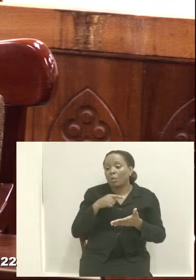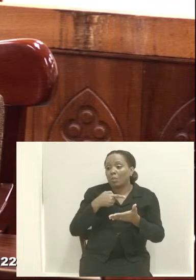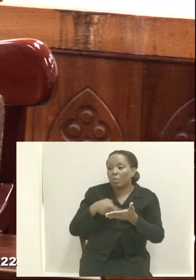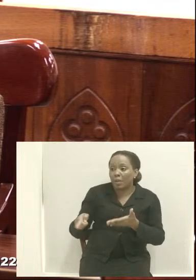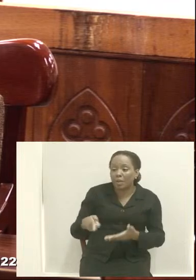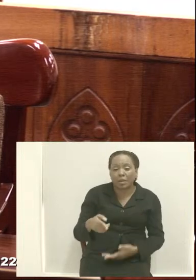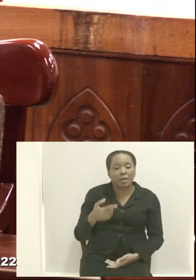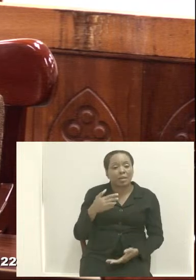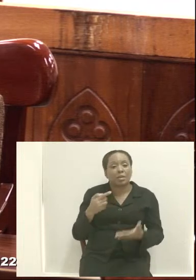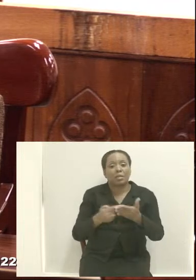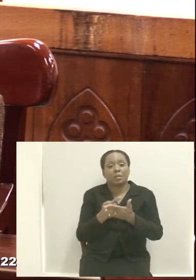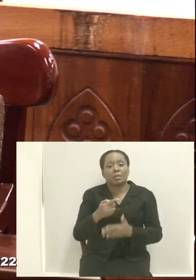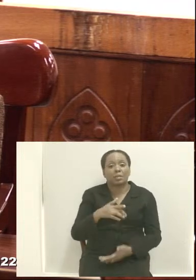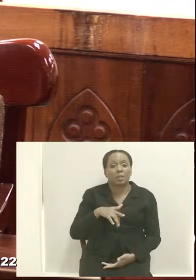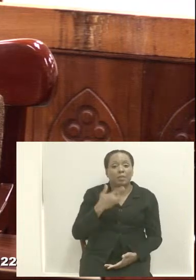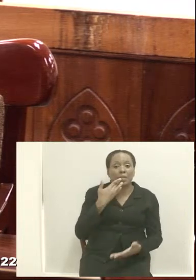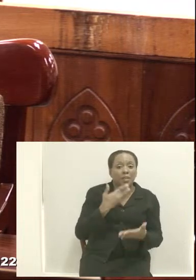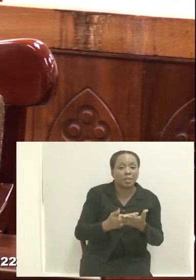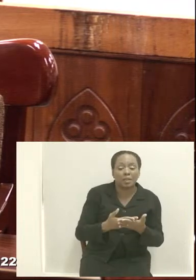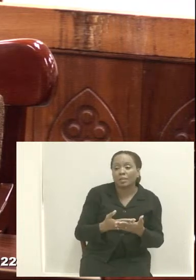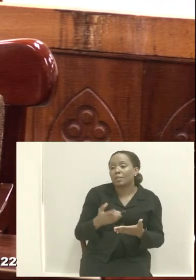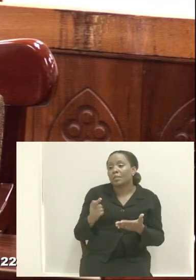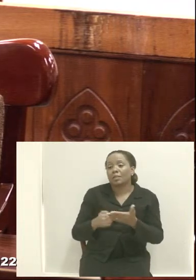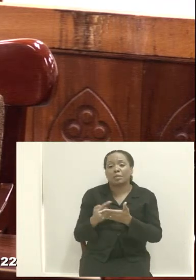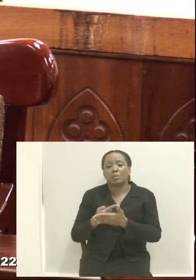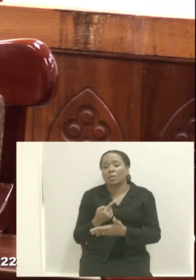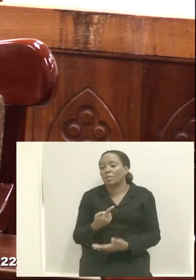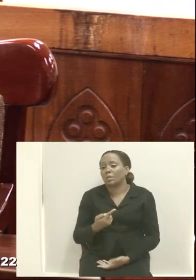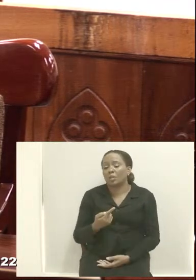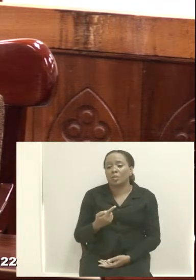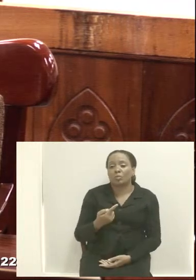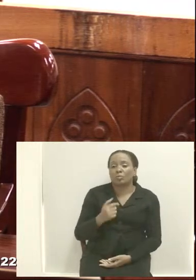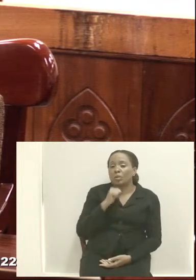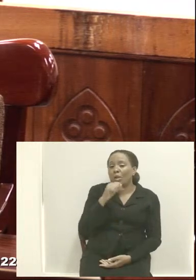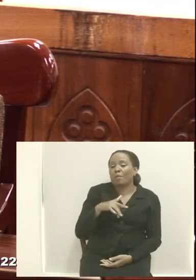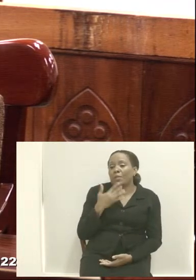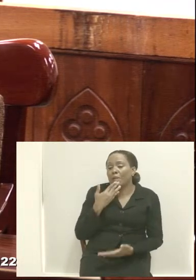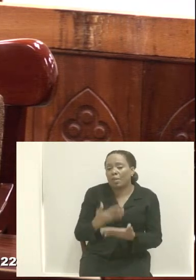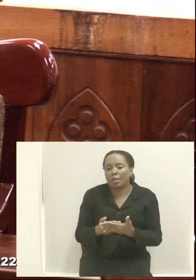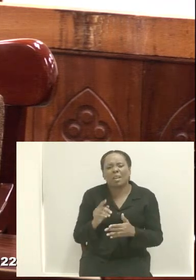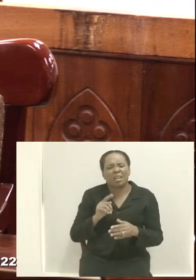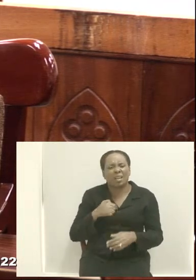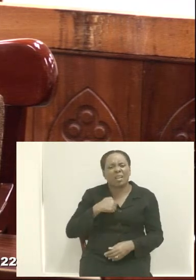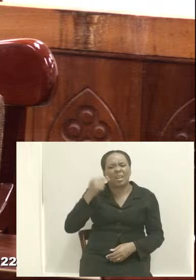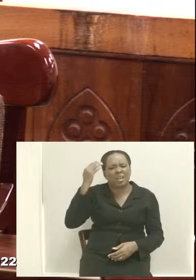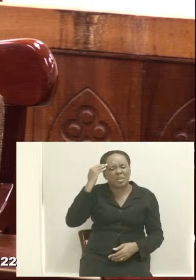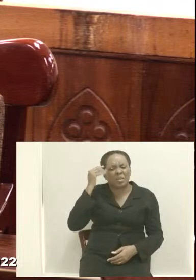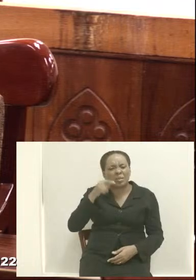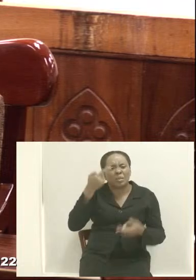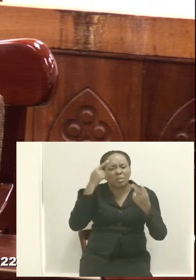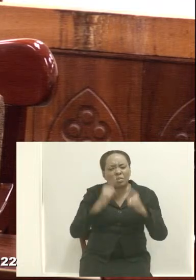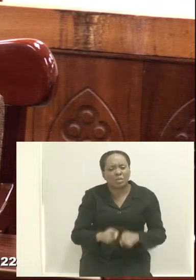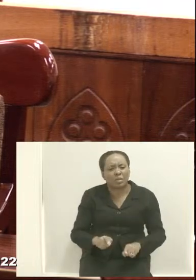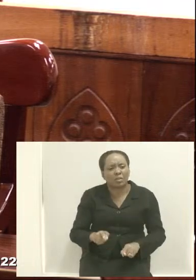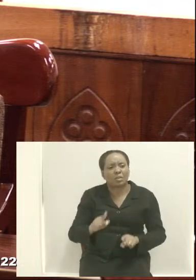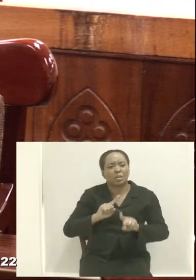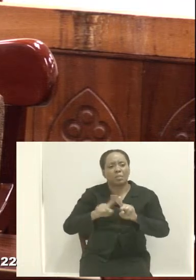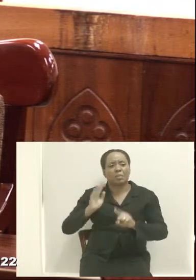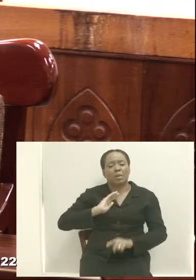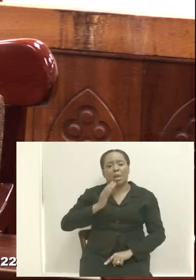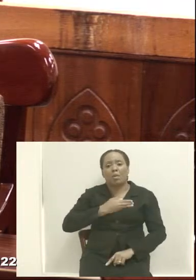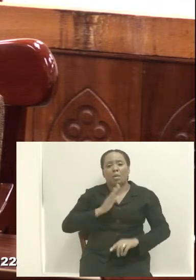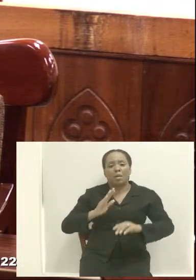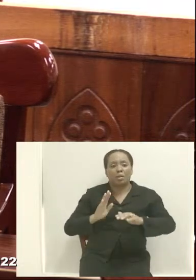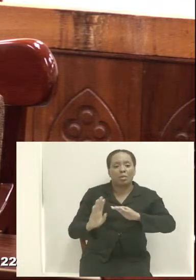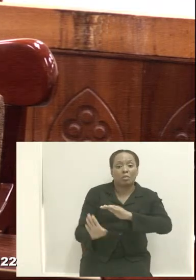I want to, and I know you agree with me, that our cricketers in particular, or footballers, are business persons.